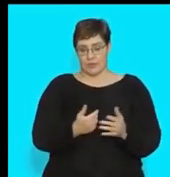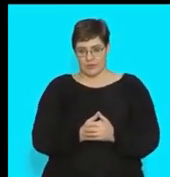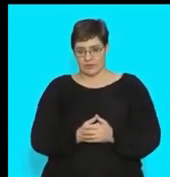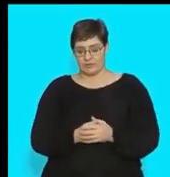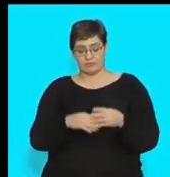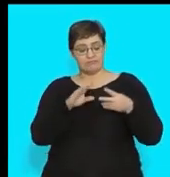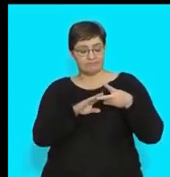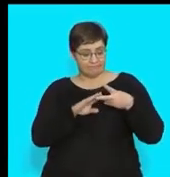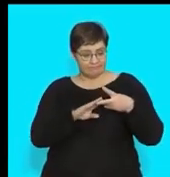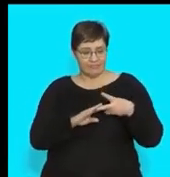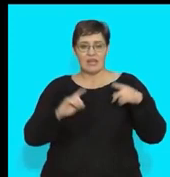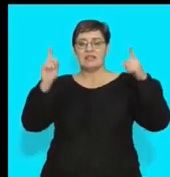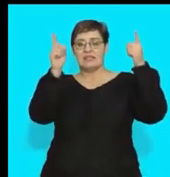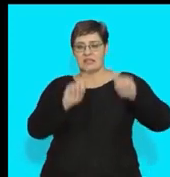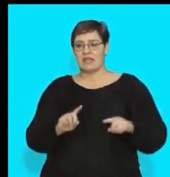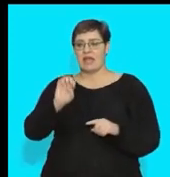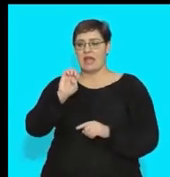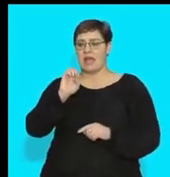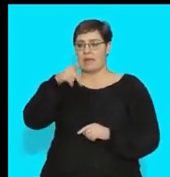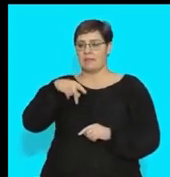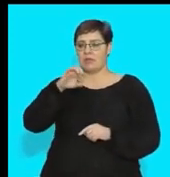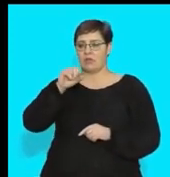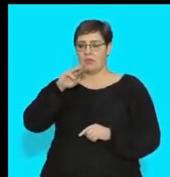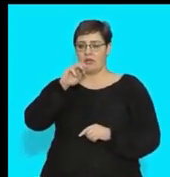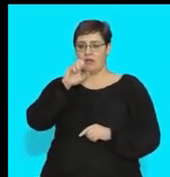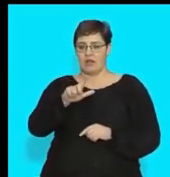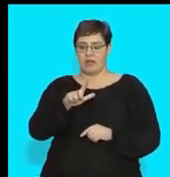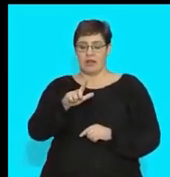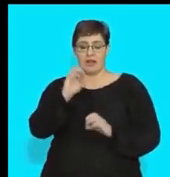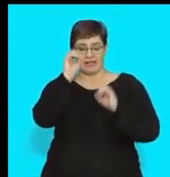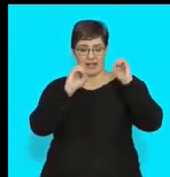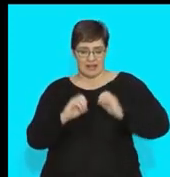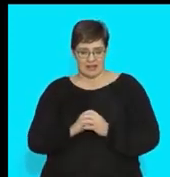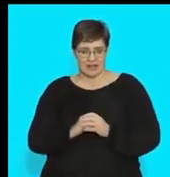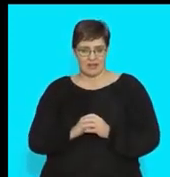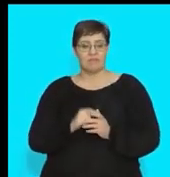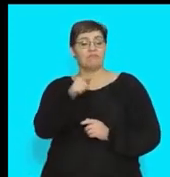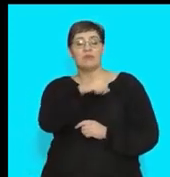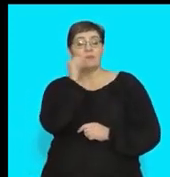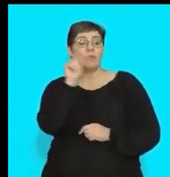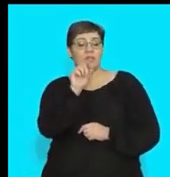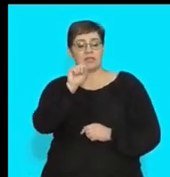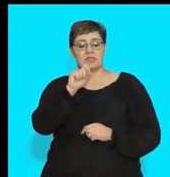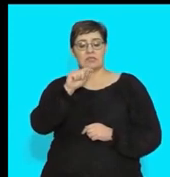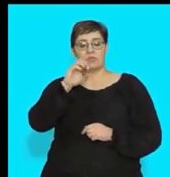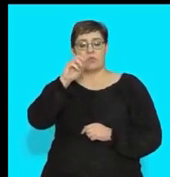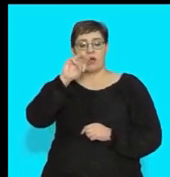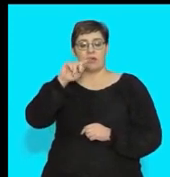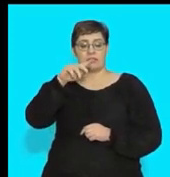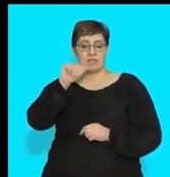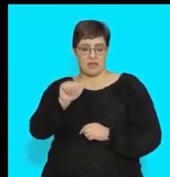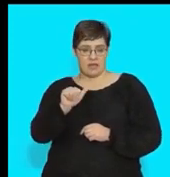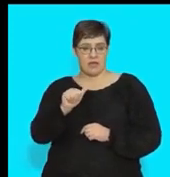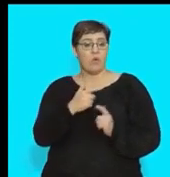this? It's a specialized epidermal cell, the same as the root. It is a stomata. Where is it